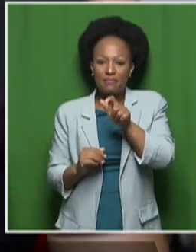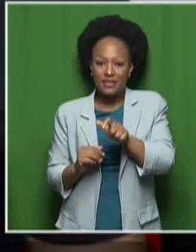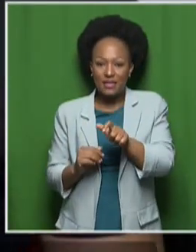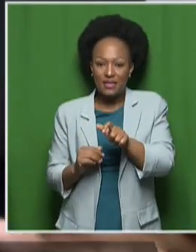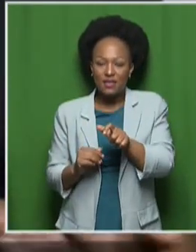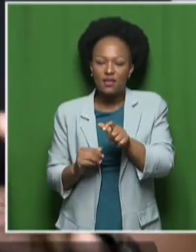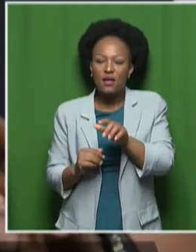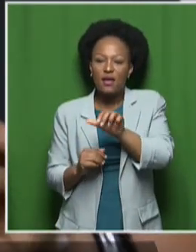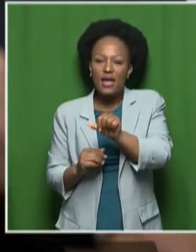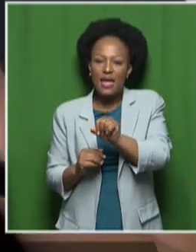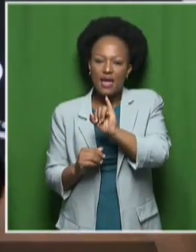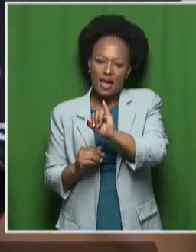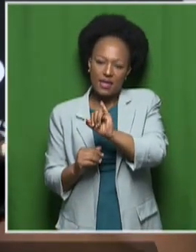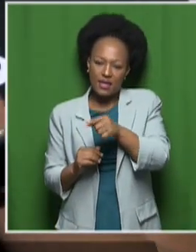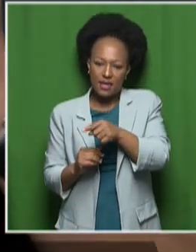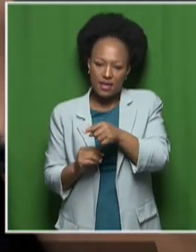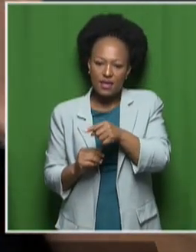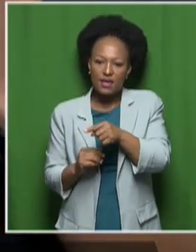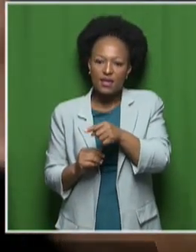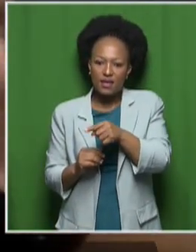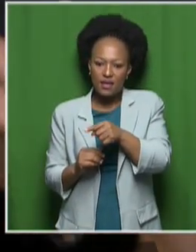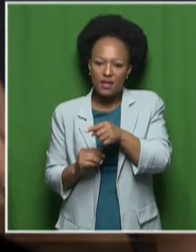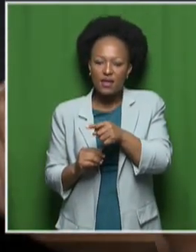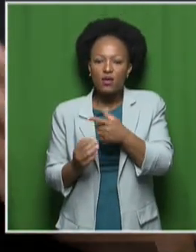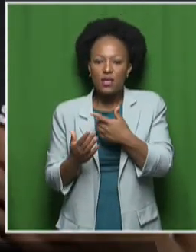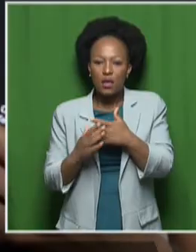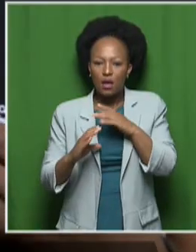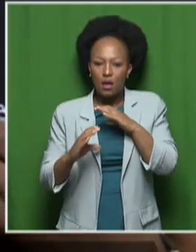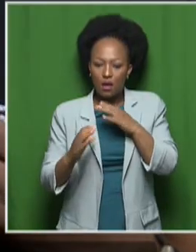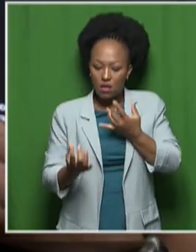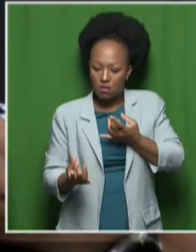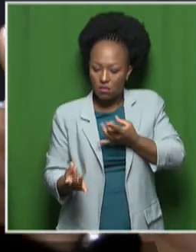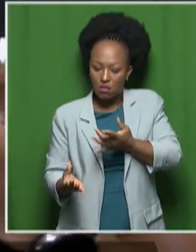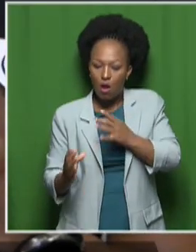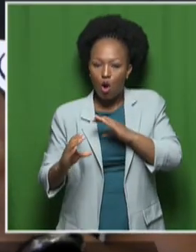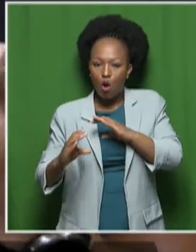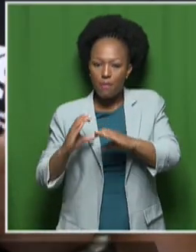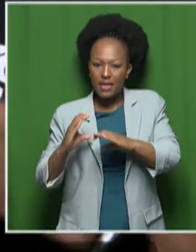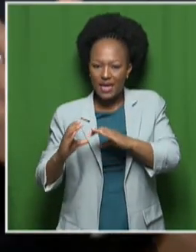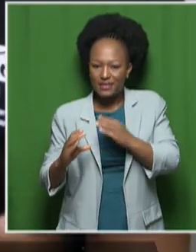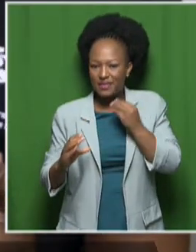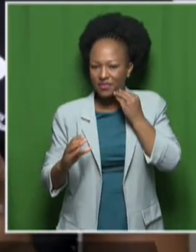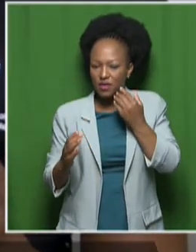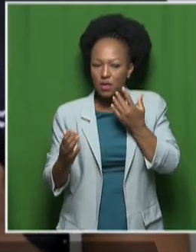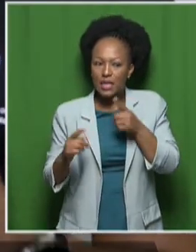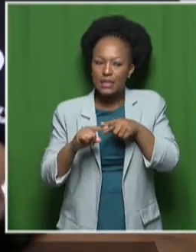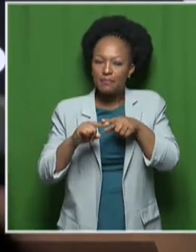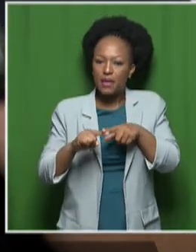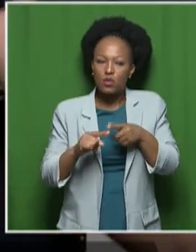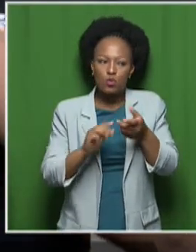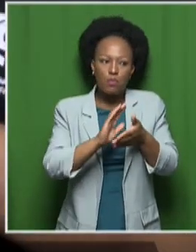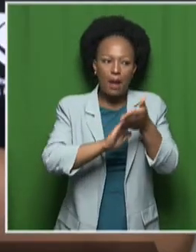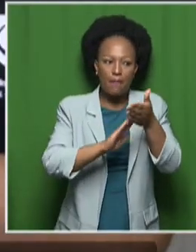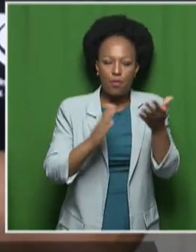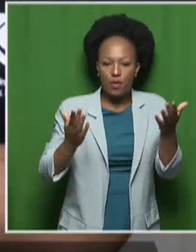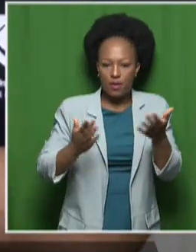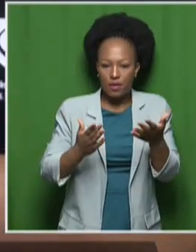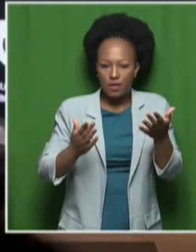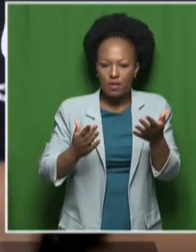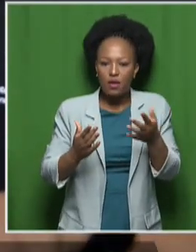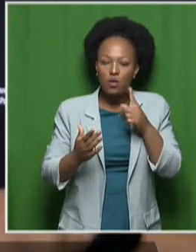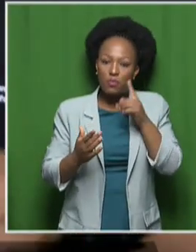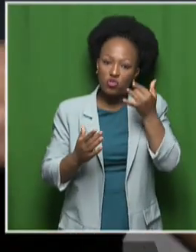on the artificial side of things, be able to communicate that information with the user. So depending on where you would like to go, then we would just